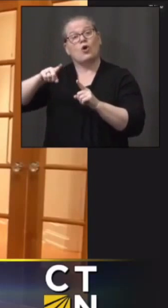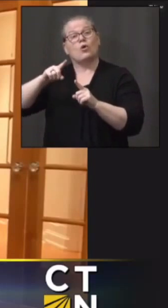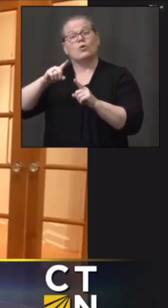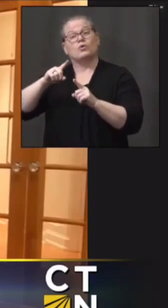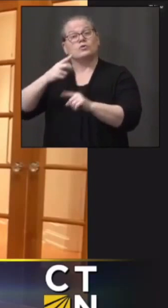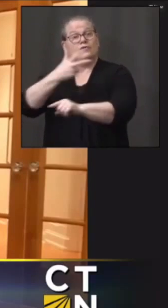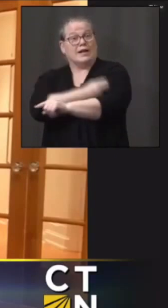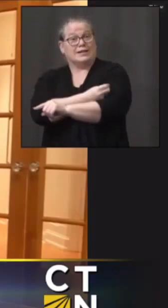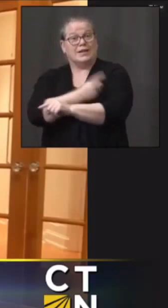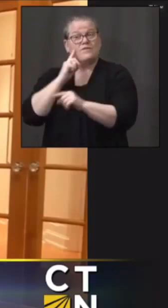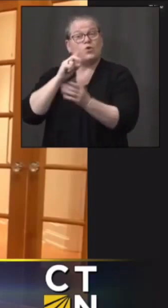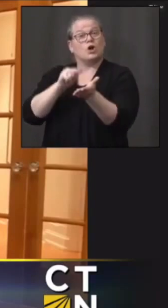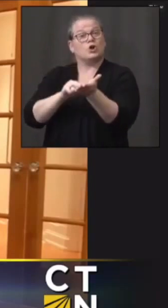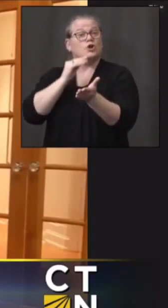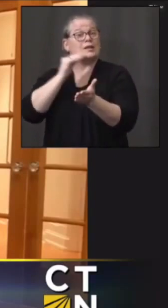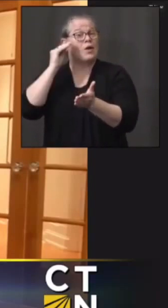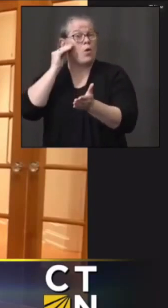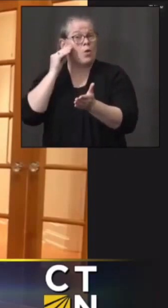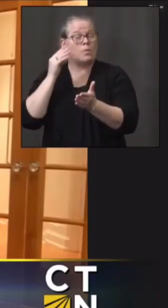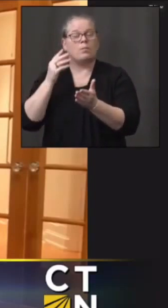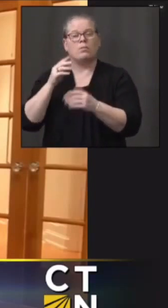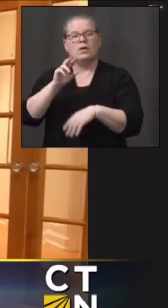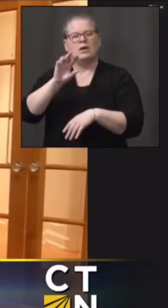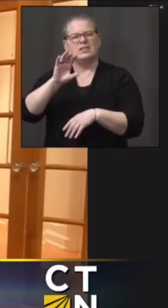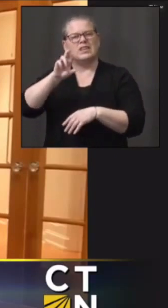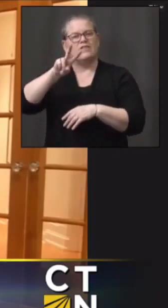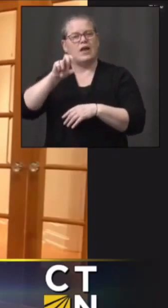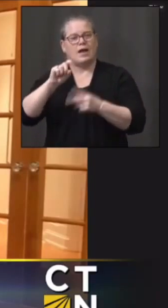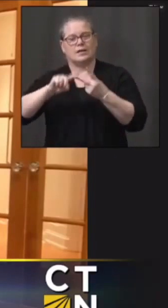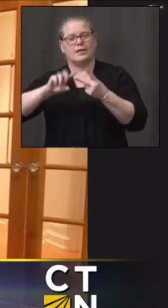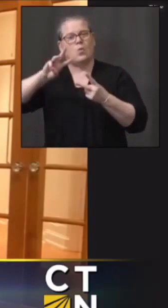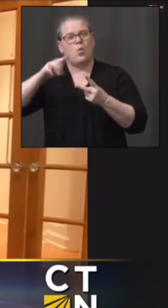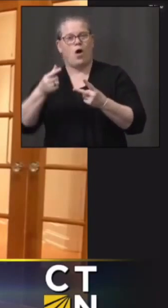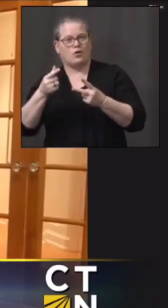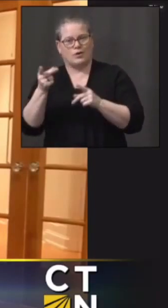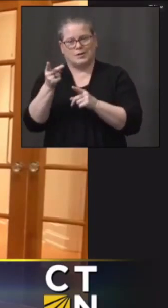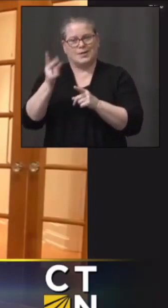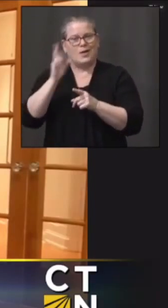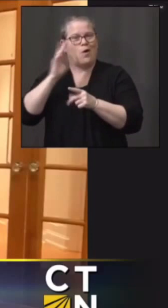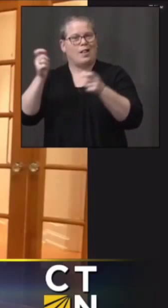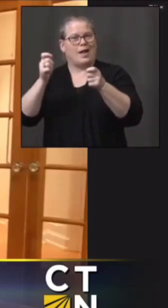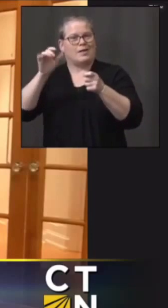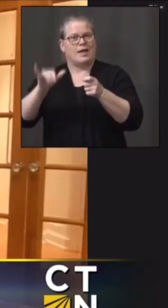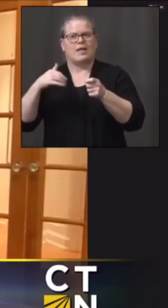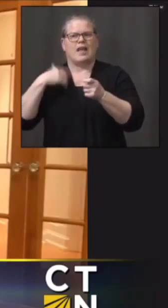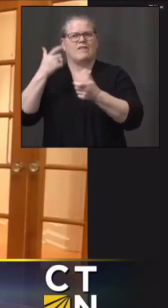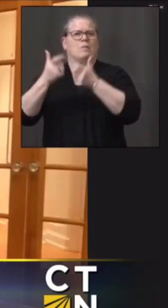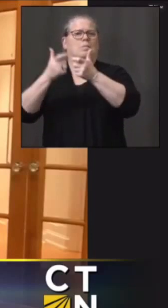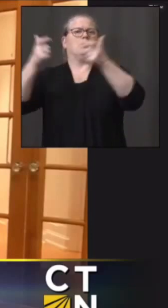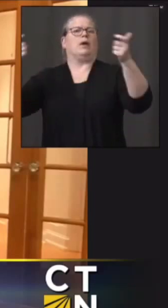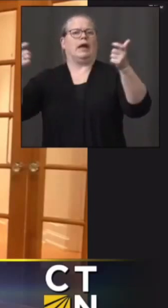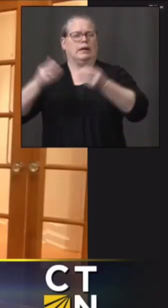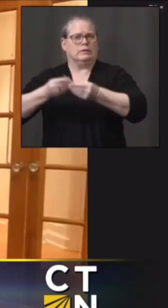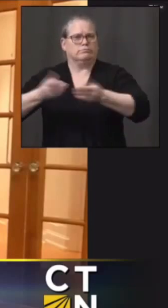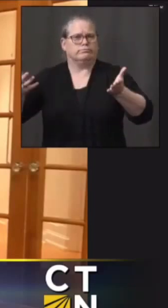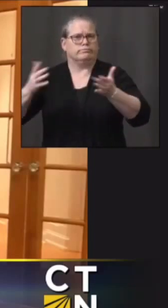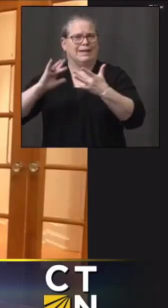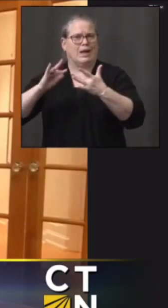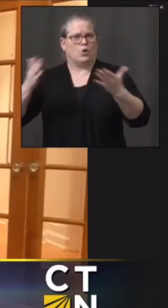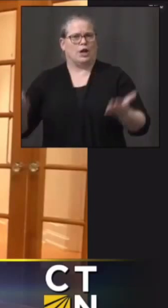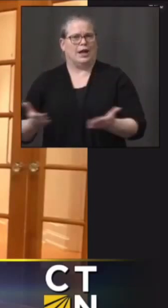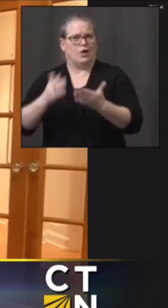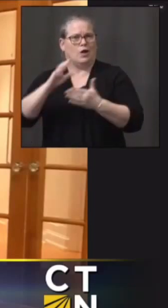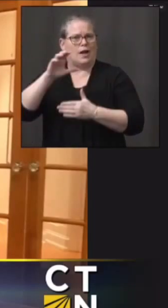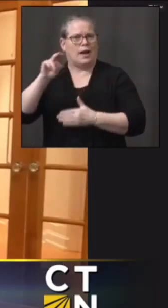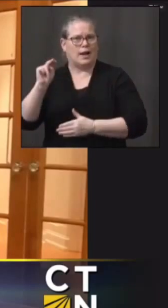our nursing homes, those are handled via CVS and Walgreens. They have an extensive distribution network established and ready